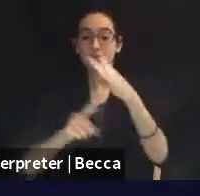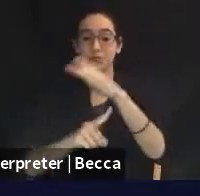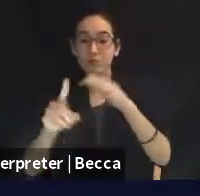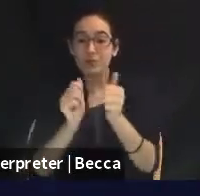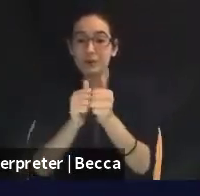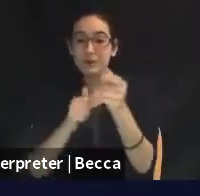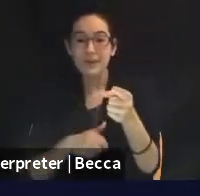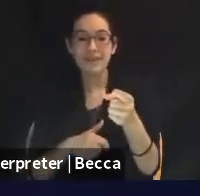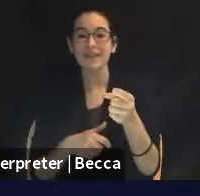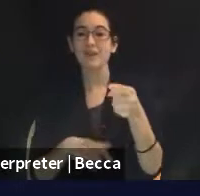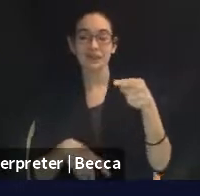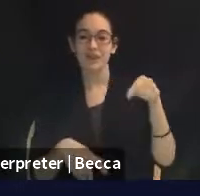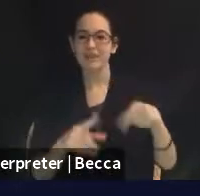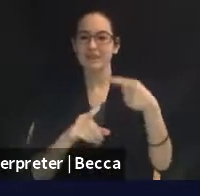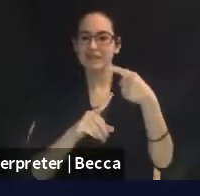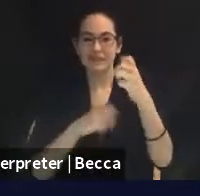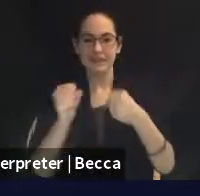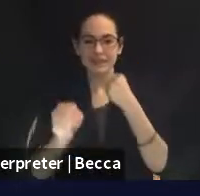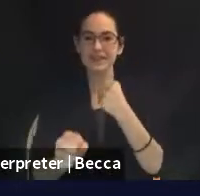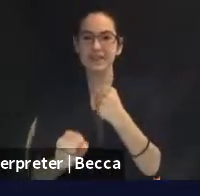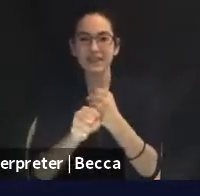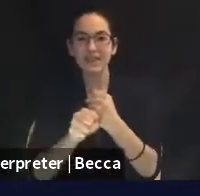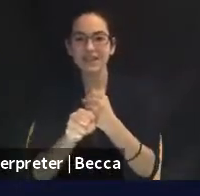months or longer here at Gateway, we're saying,